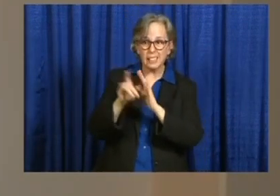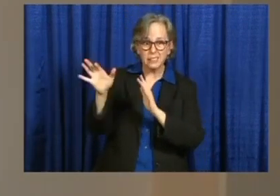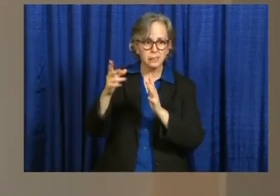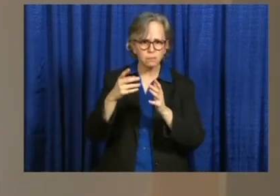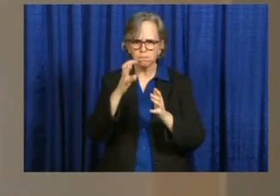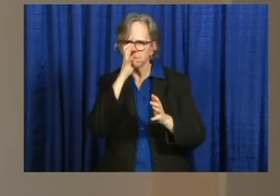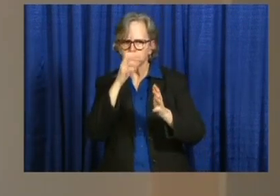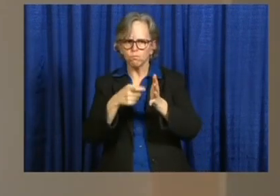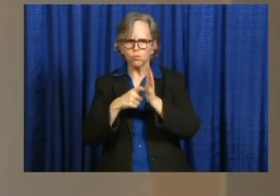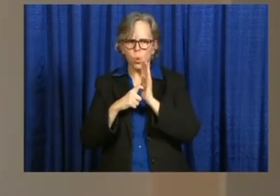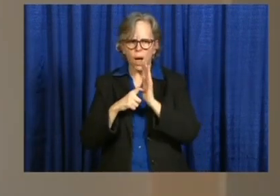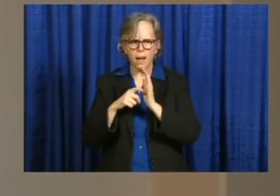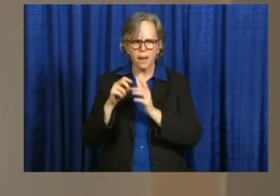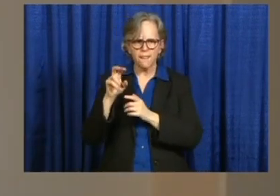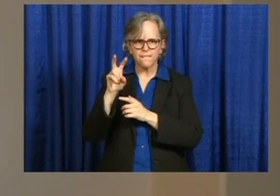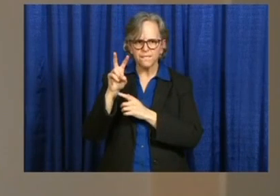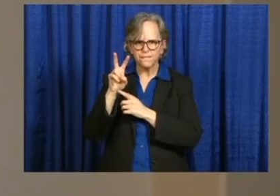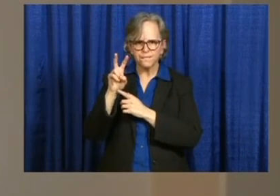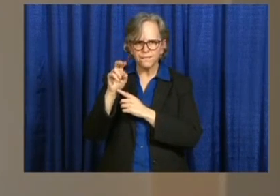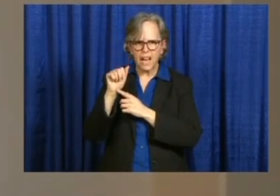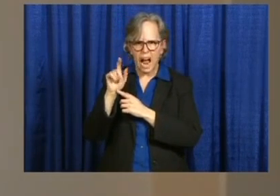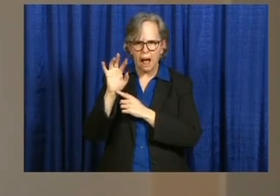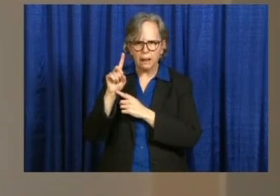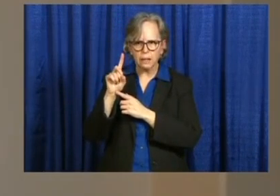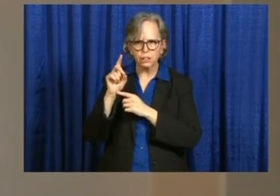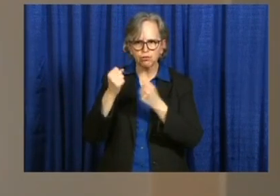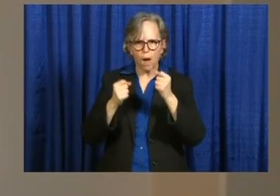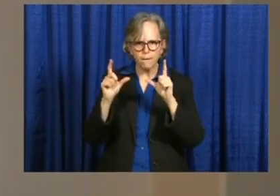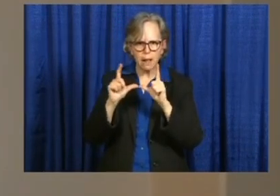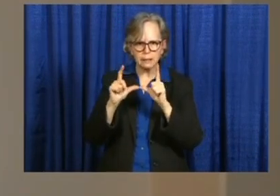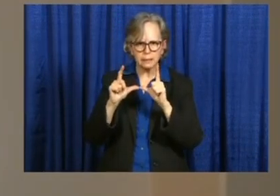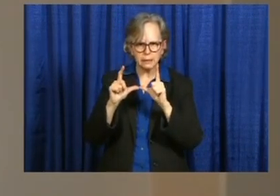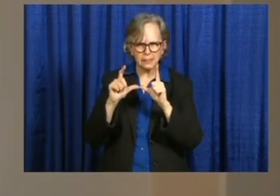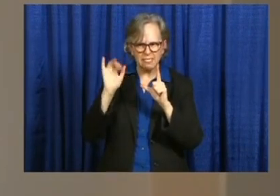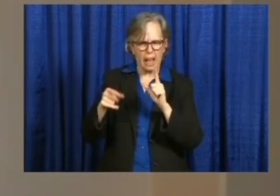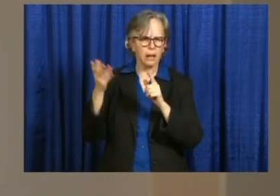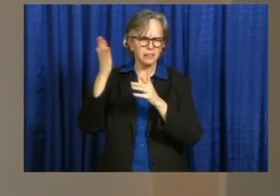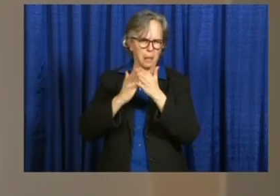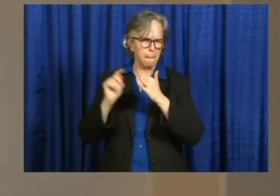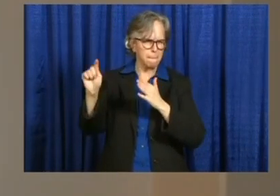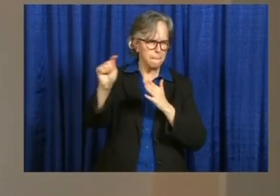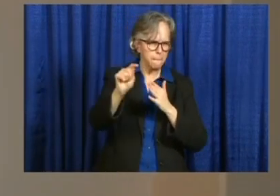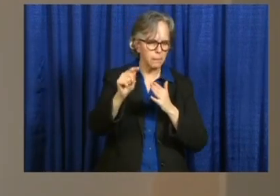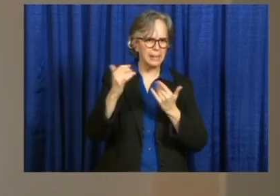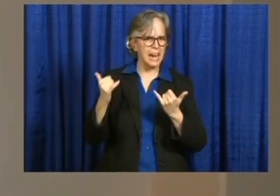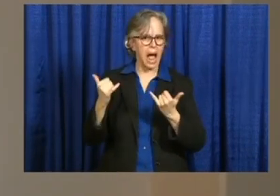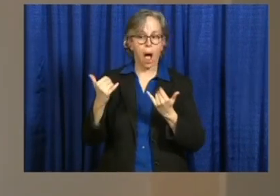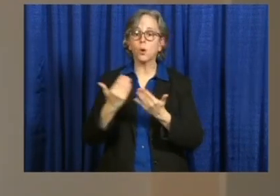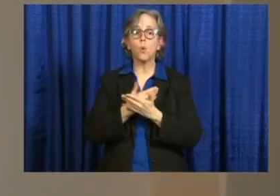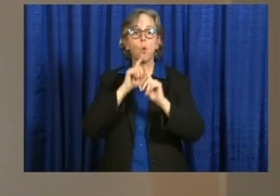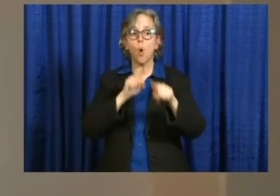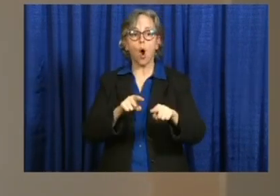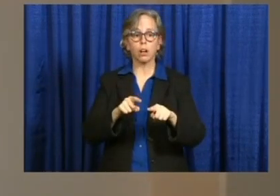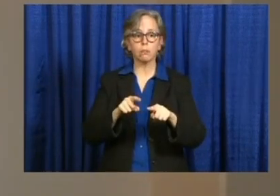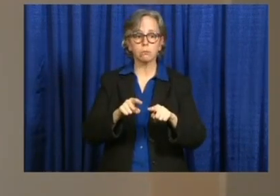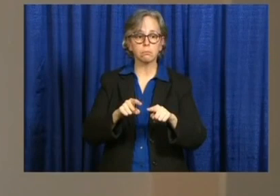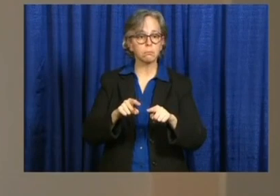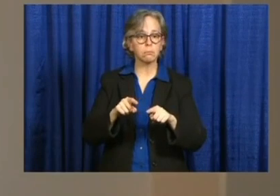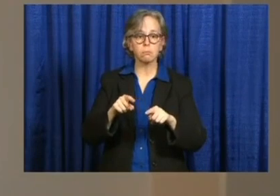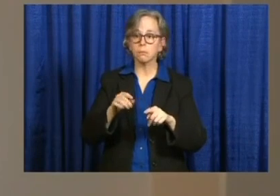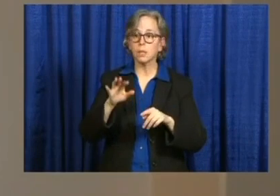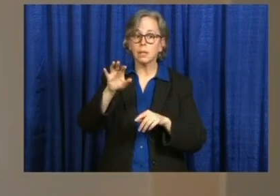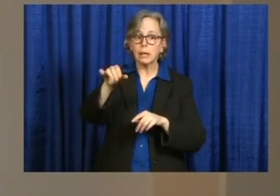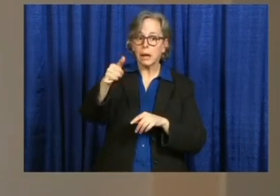companies that they cannot cancel, not renew, or refuse to issue an auto insurance policy or deny a claim on the basis of